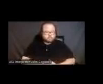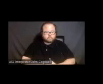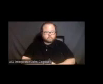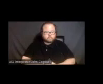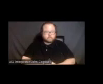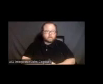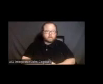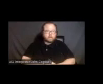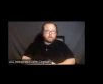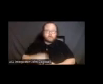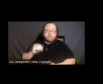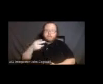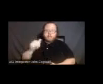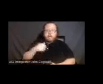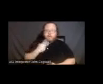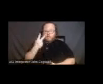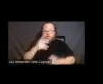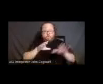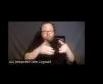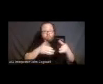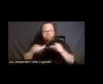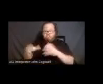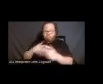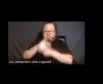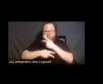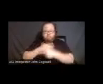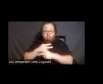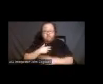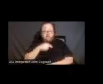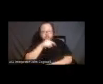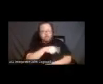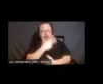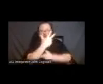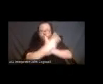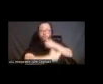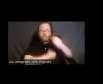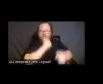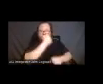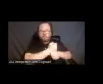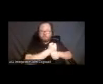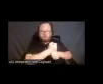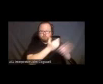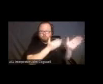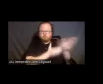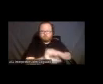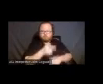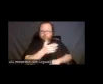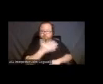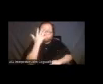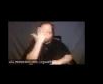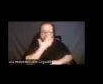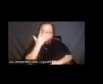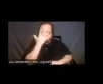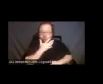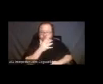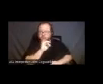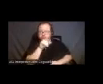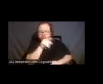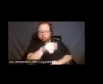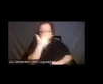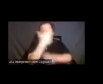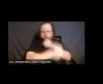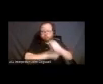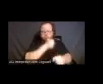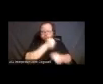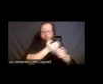The MISA plan comes in two types. There's a 3-year plan, which essentially looks like just what it says, a 3-year